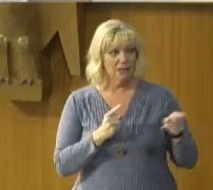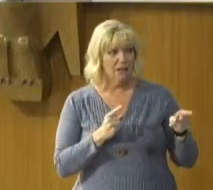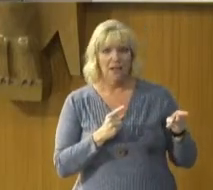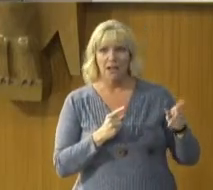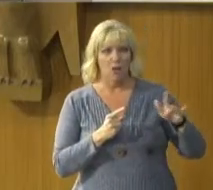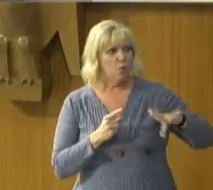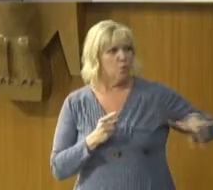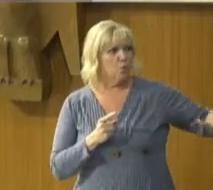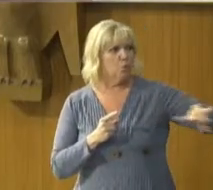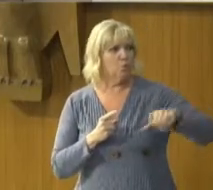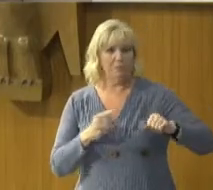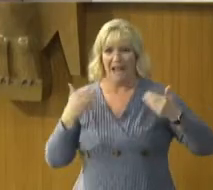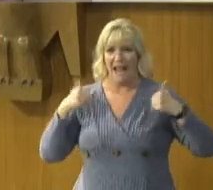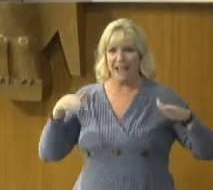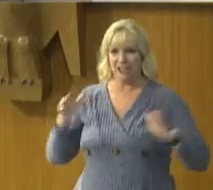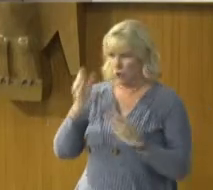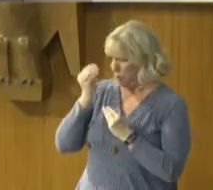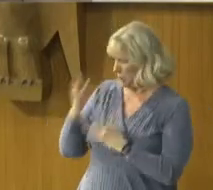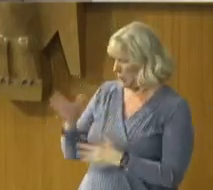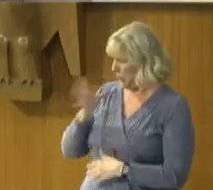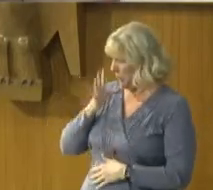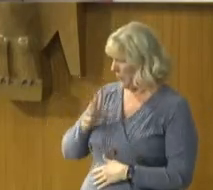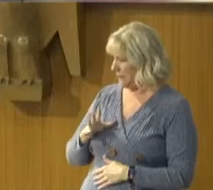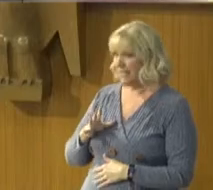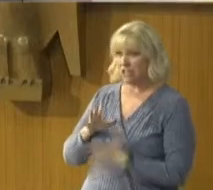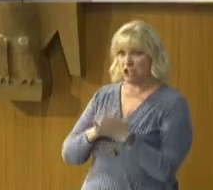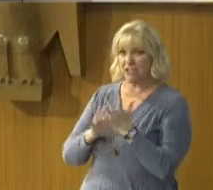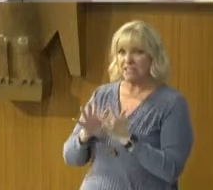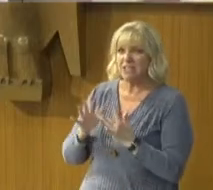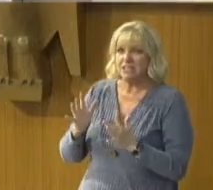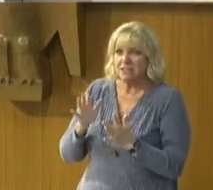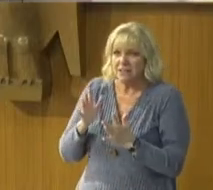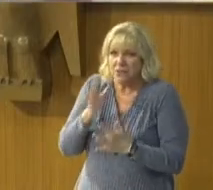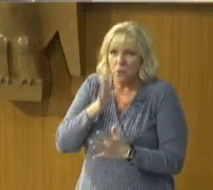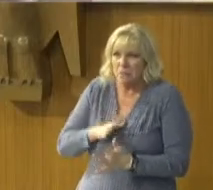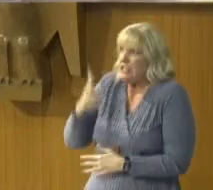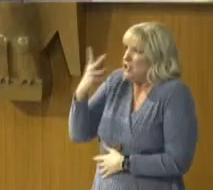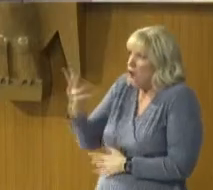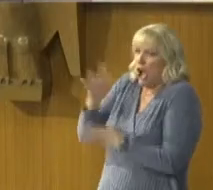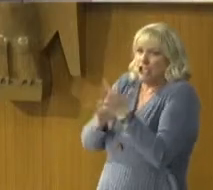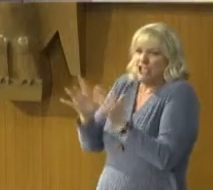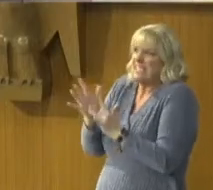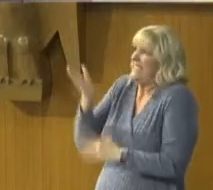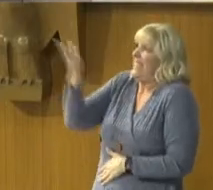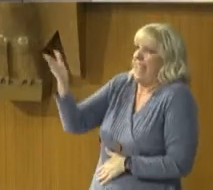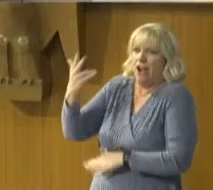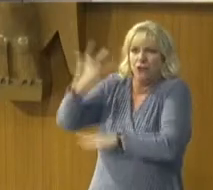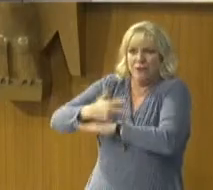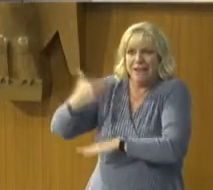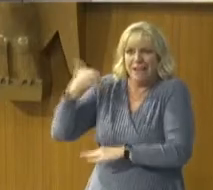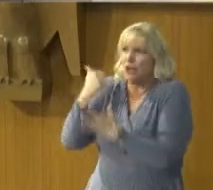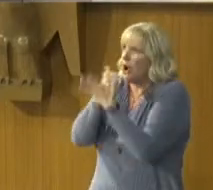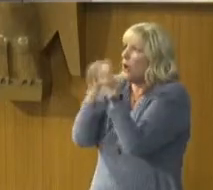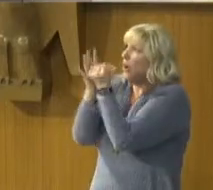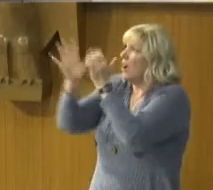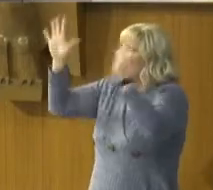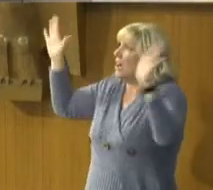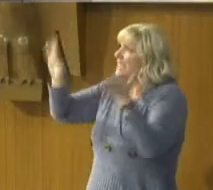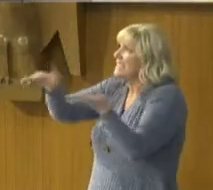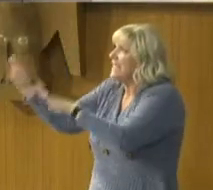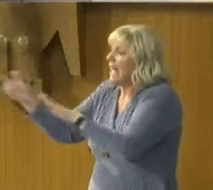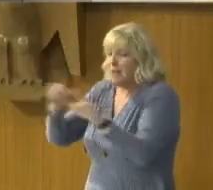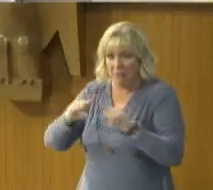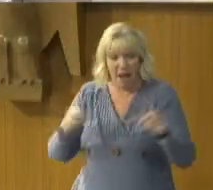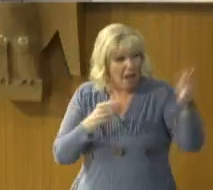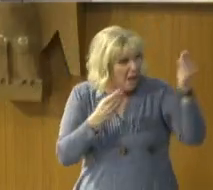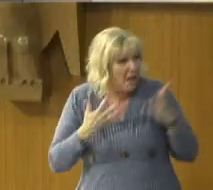angel telling these women that Jesus, whom they saw hanging lifeless on a cross just 72 hours before, is in fact alive